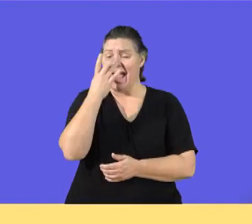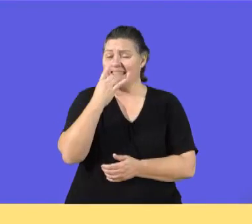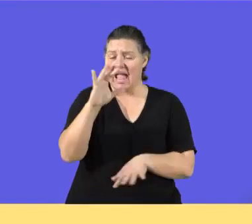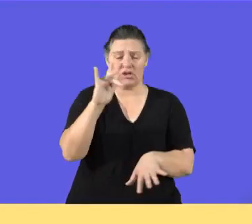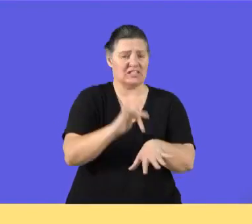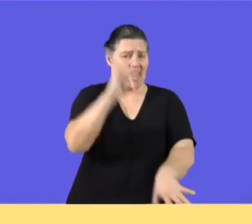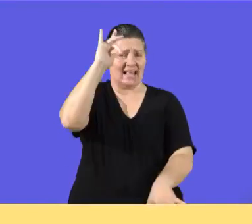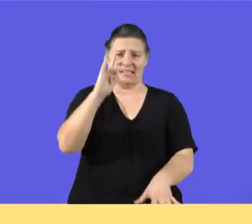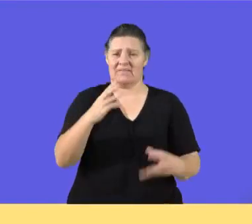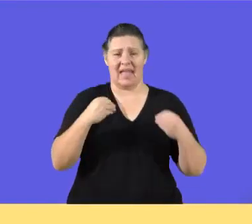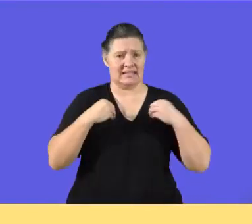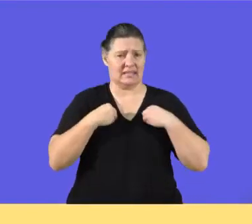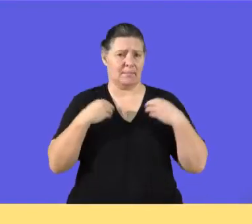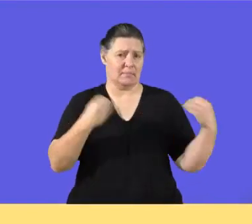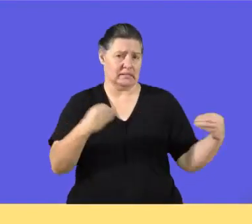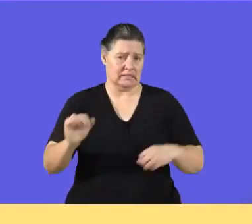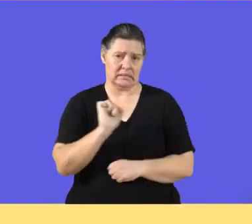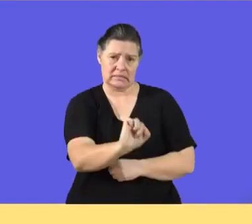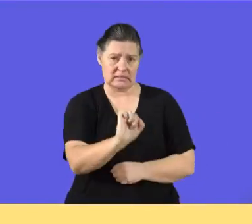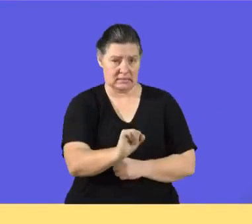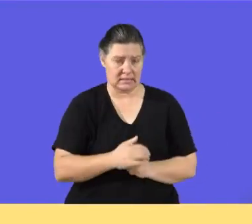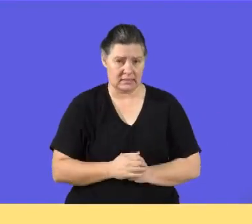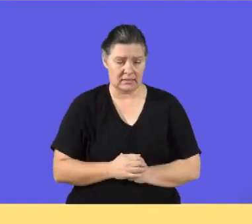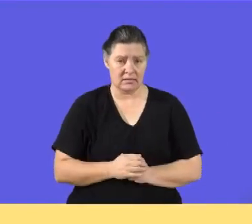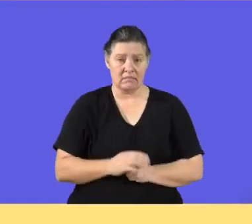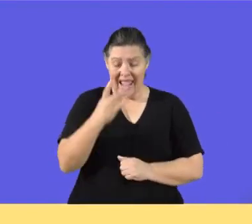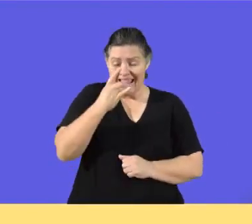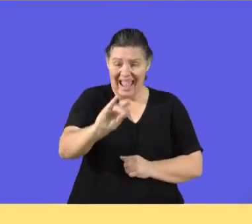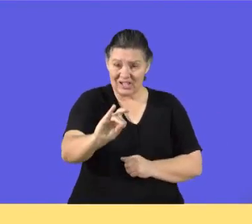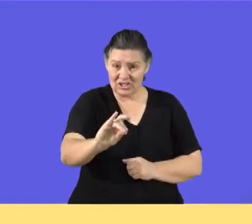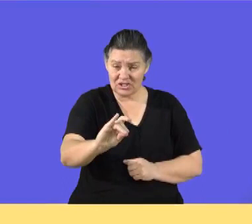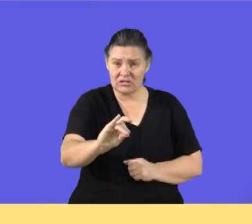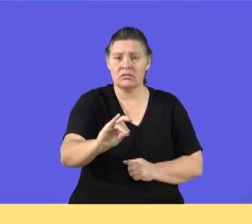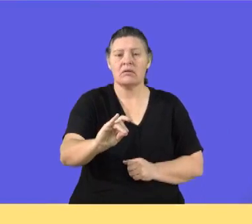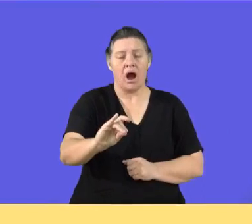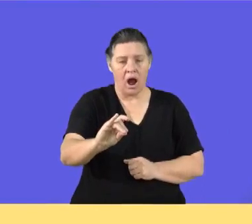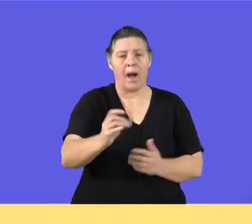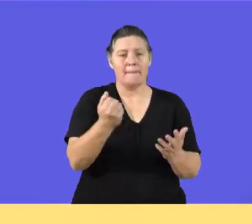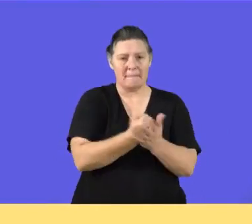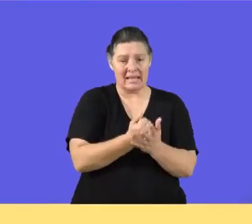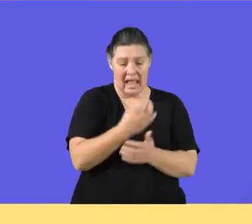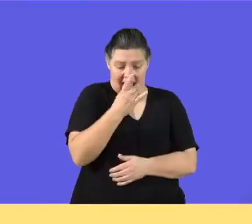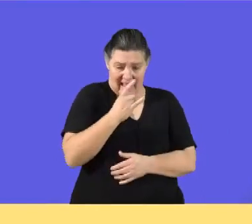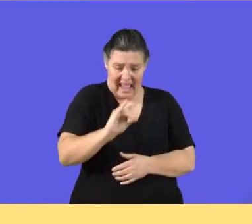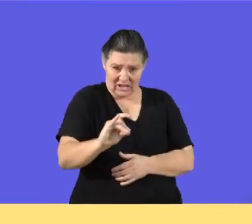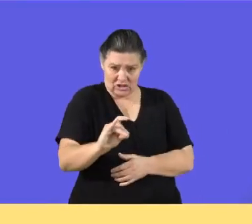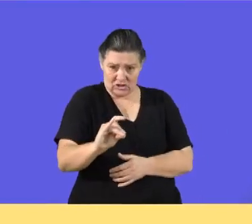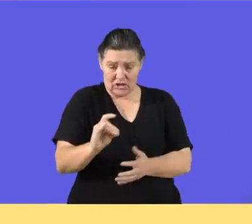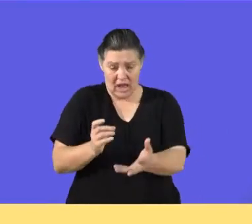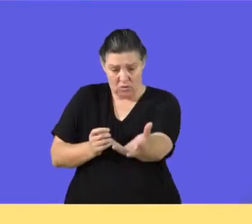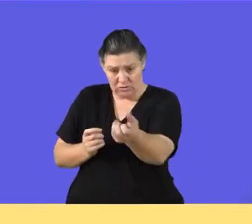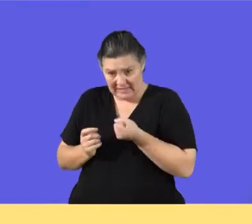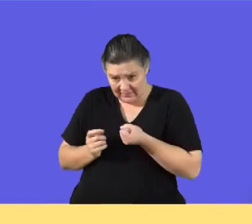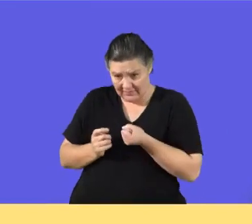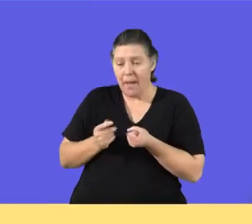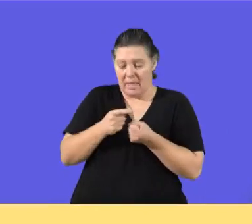would have to know that cash is a very sensitive asset of the business. All right? So with cash, a document